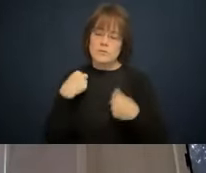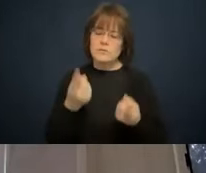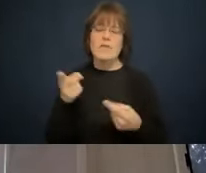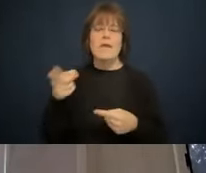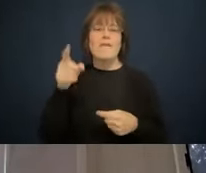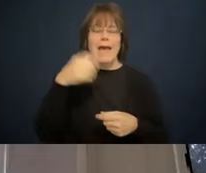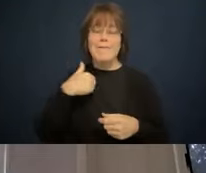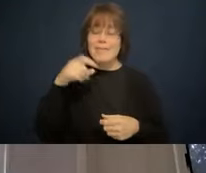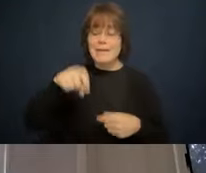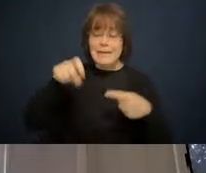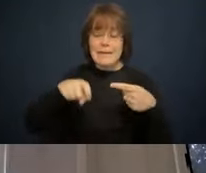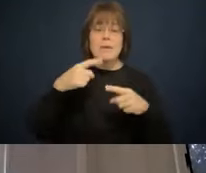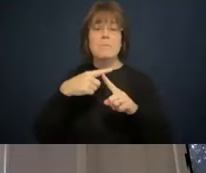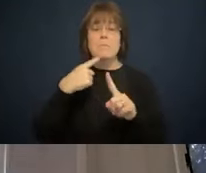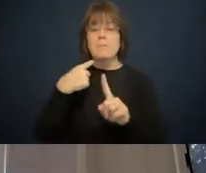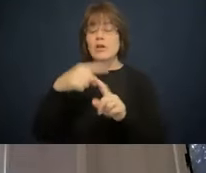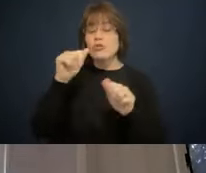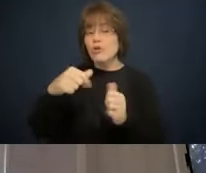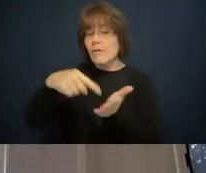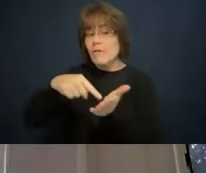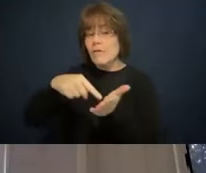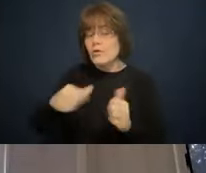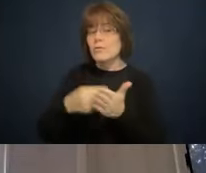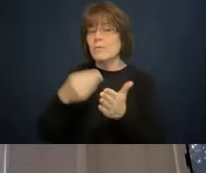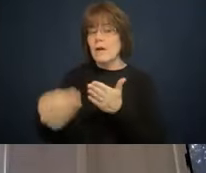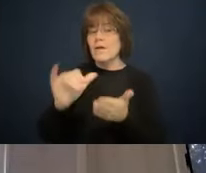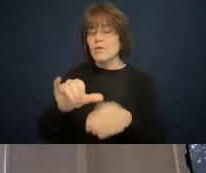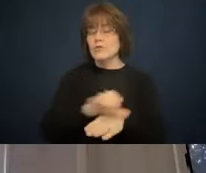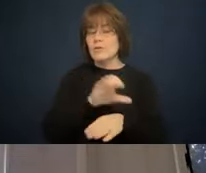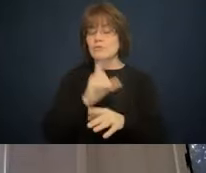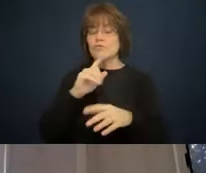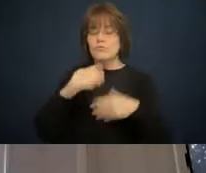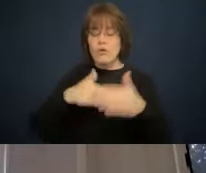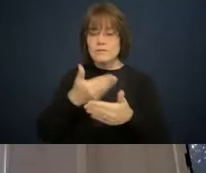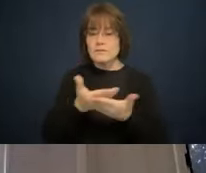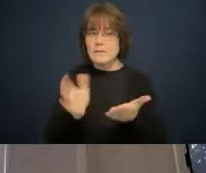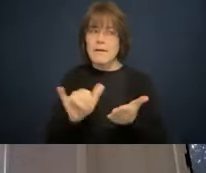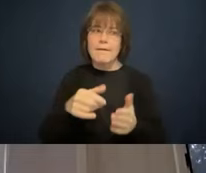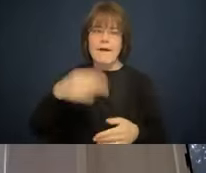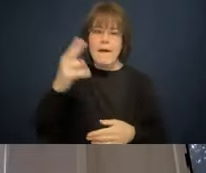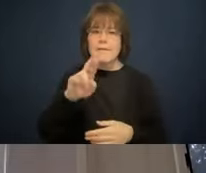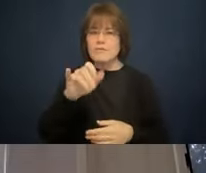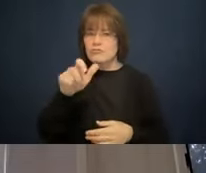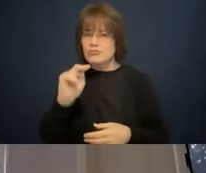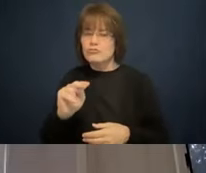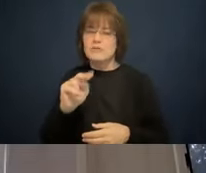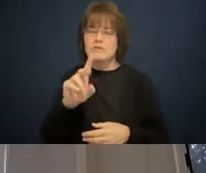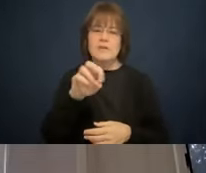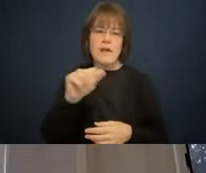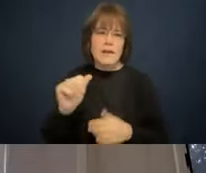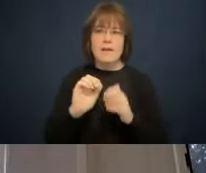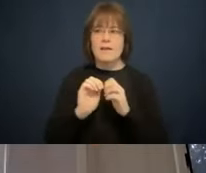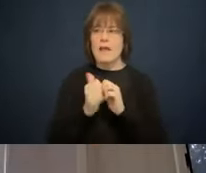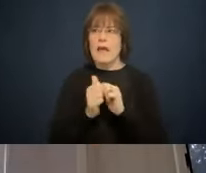need and also could afford to buy the computers to process things like high resolution 3D data and now